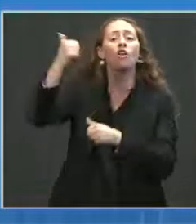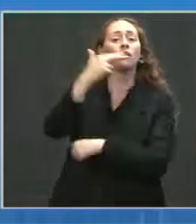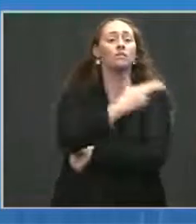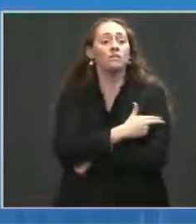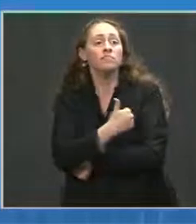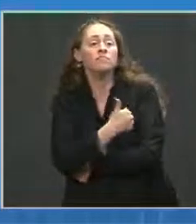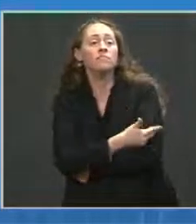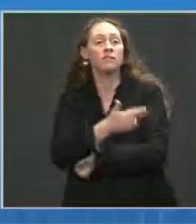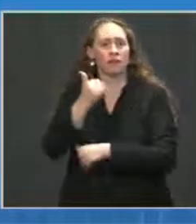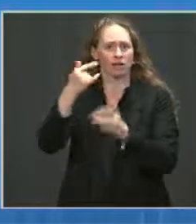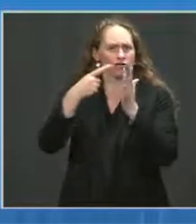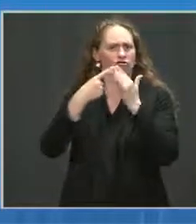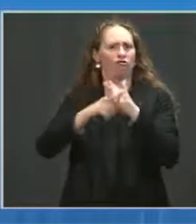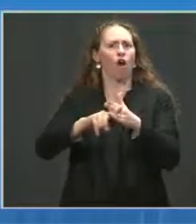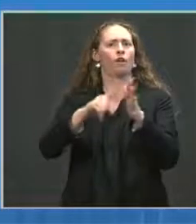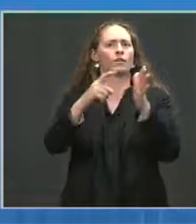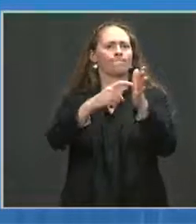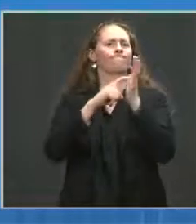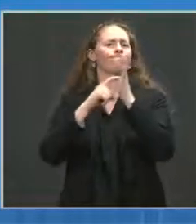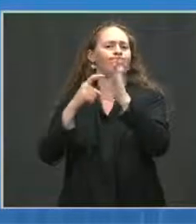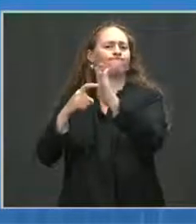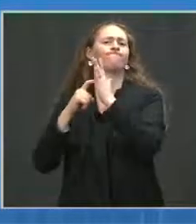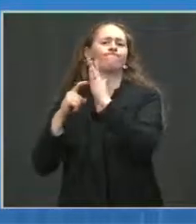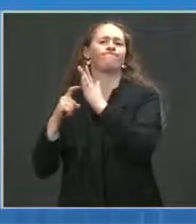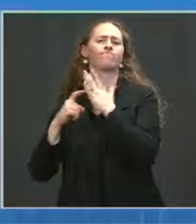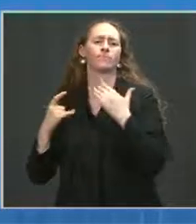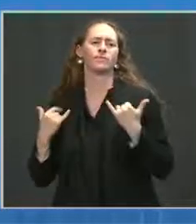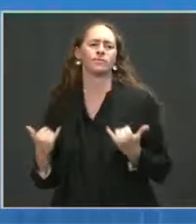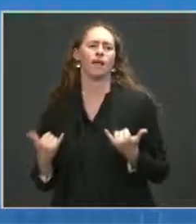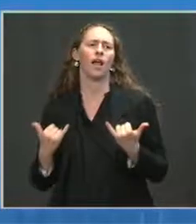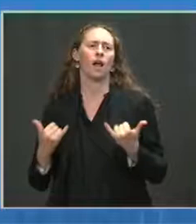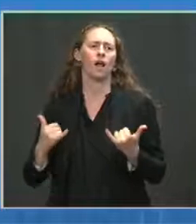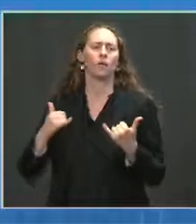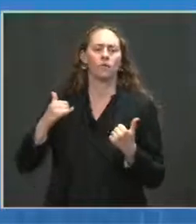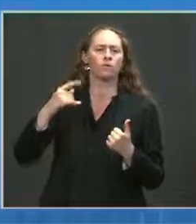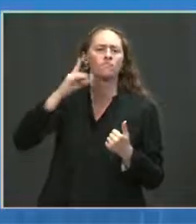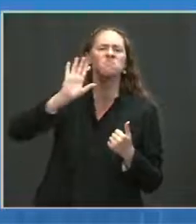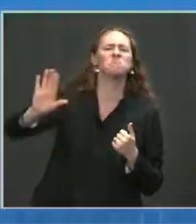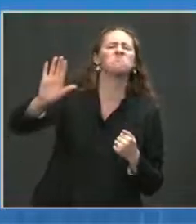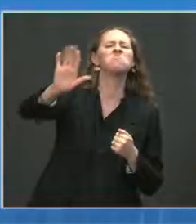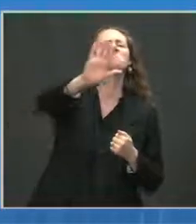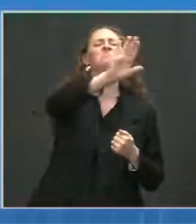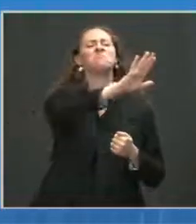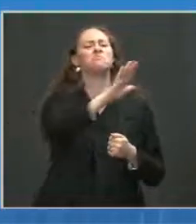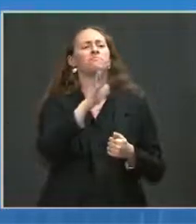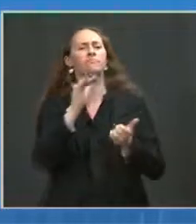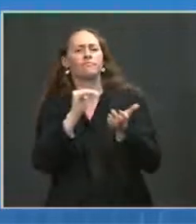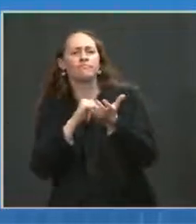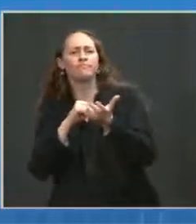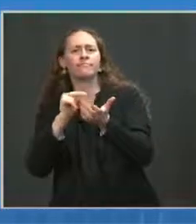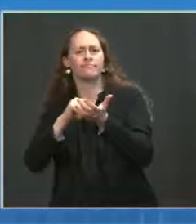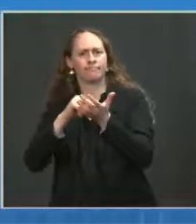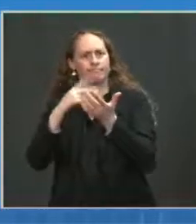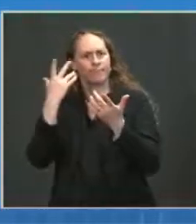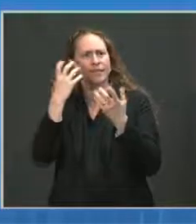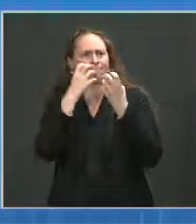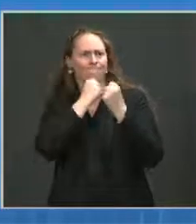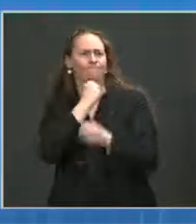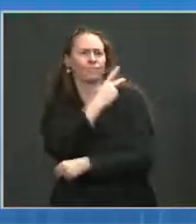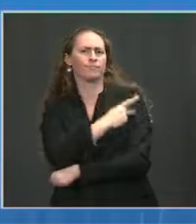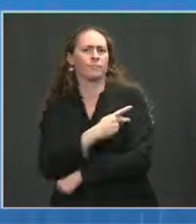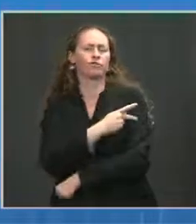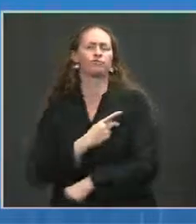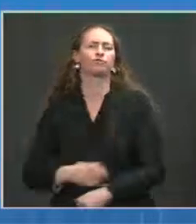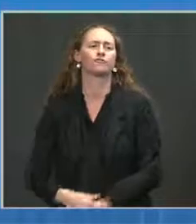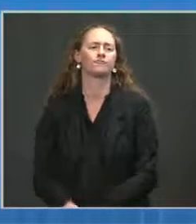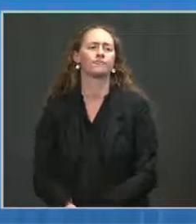that are requiring vaccination for their healthcare workers who are on the front lines. As I said earlier, the Department of